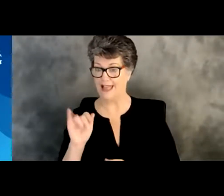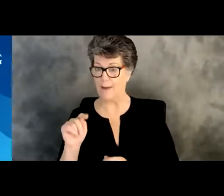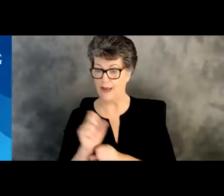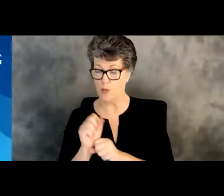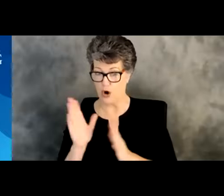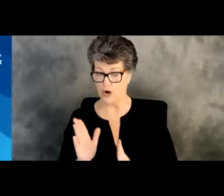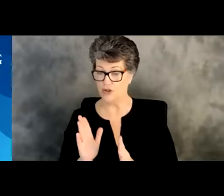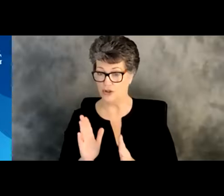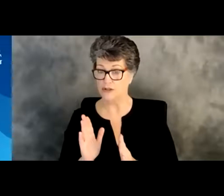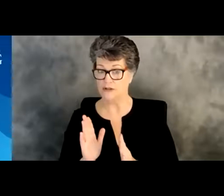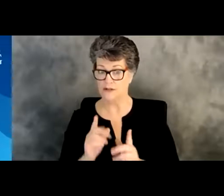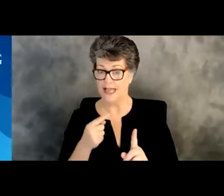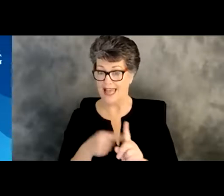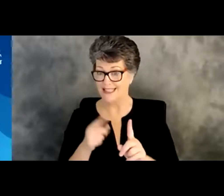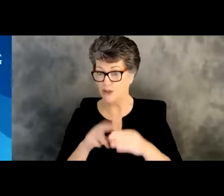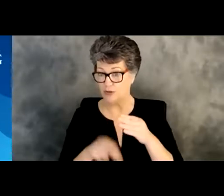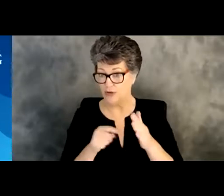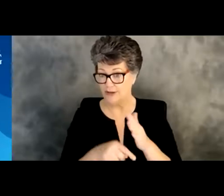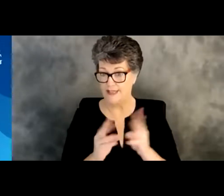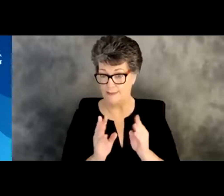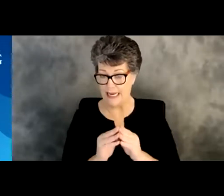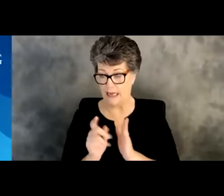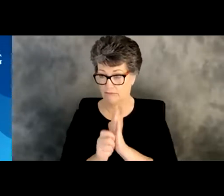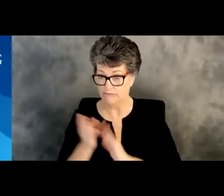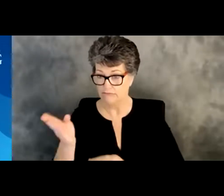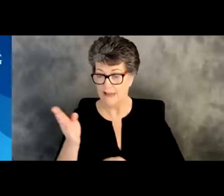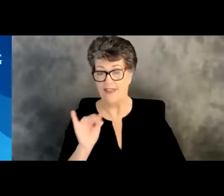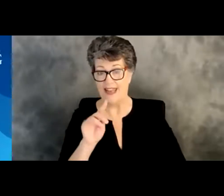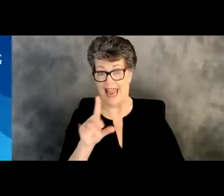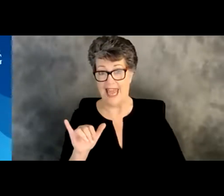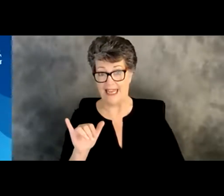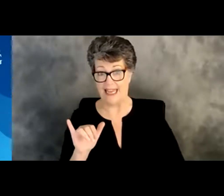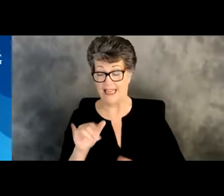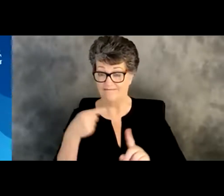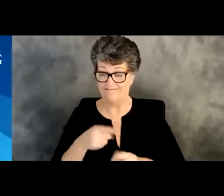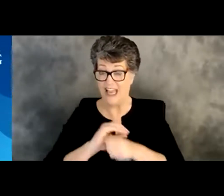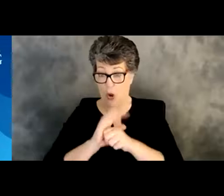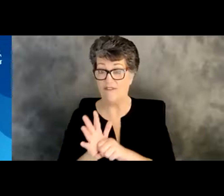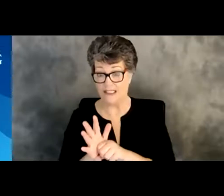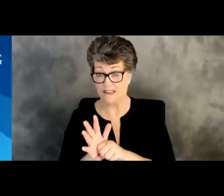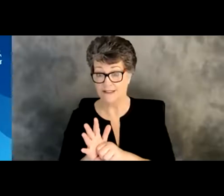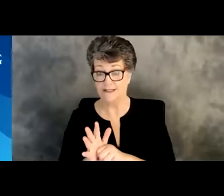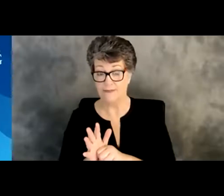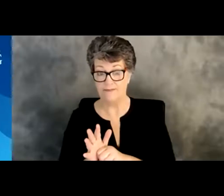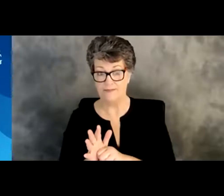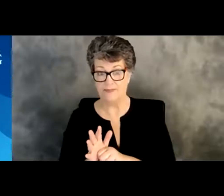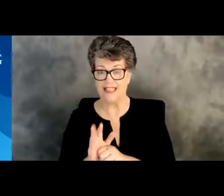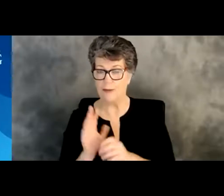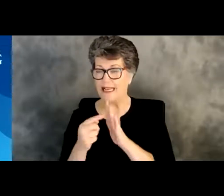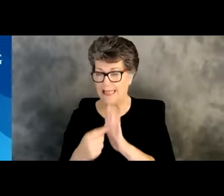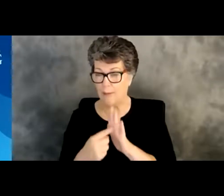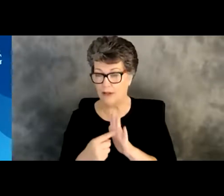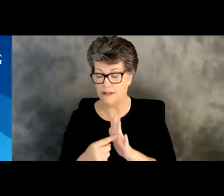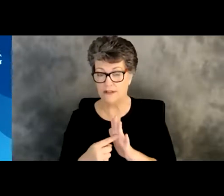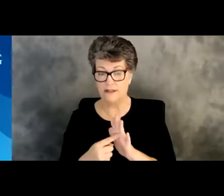as one of the outcomes of this meeting. And so again, Andy's centering us in COVID. And you know, some of the examples around